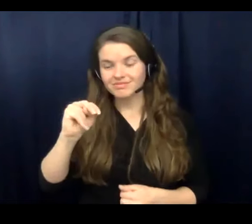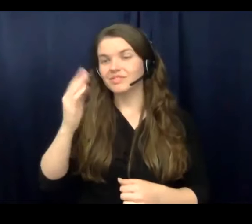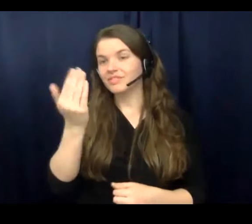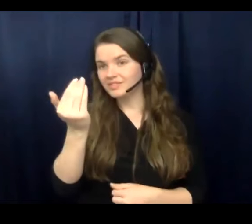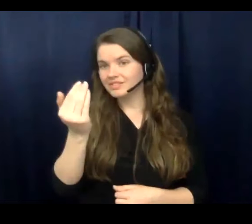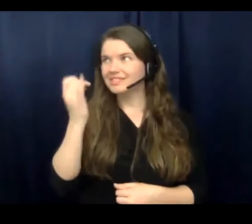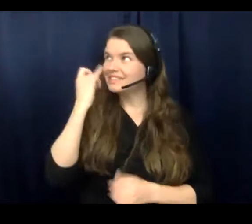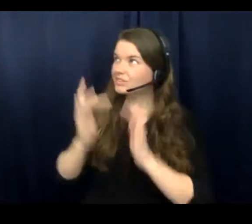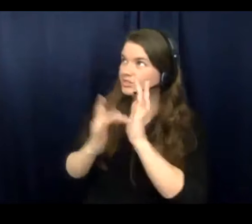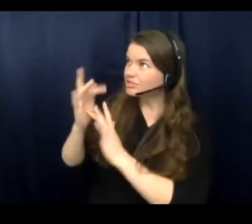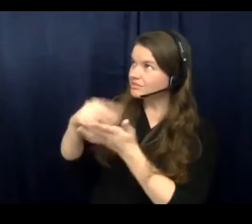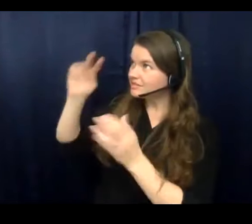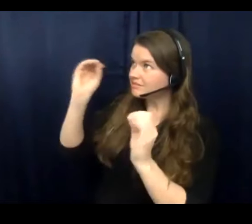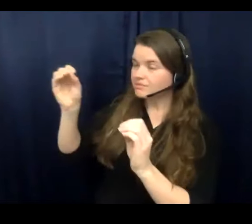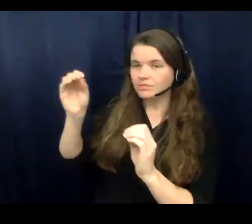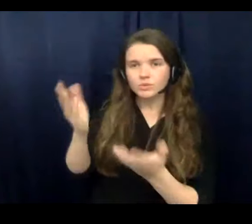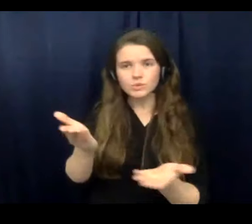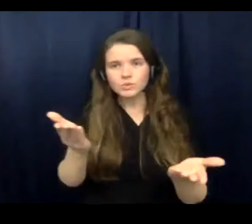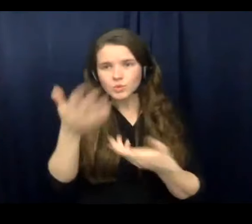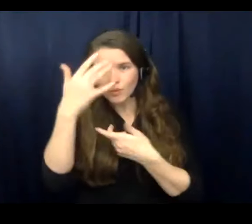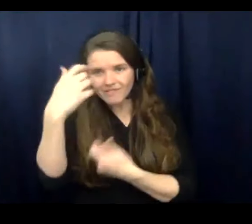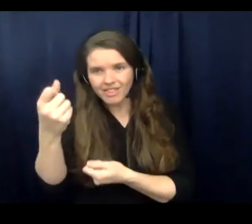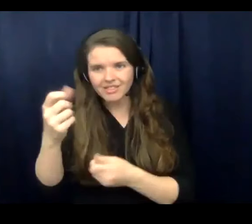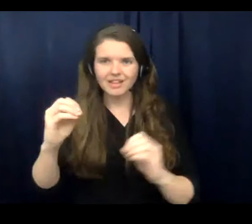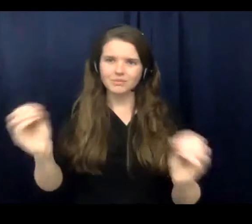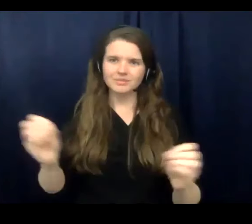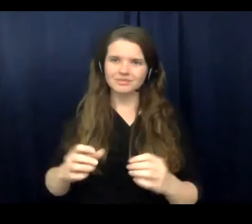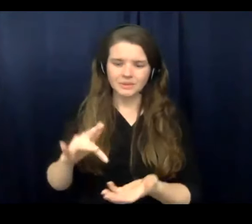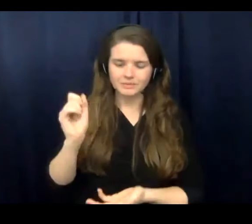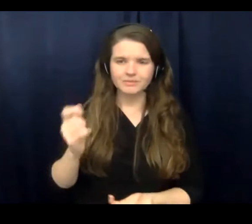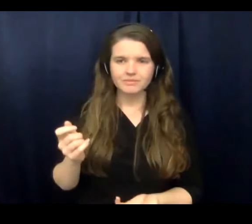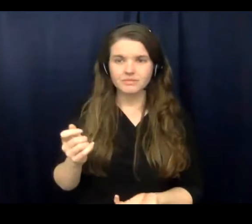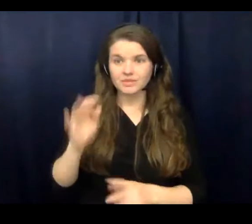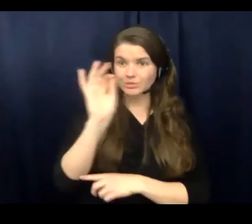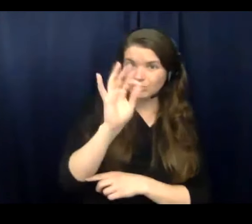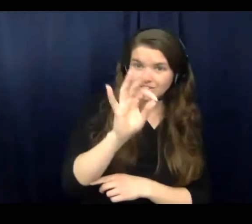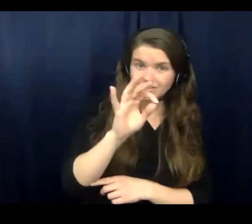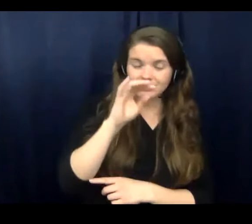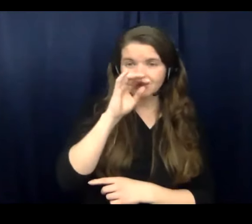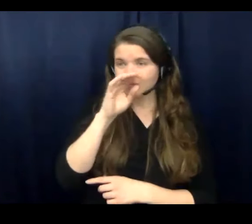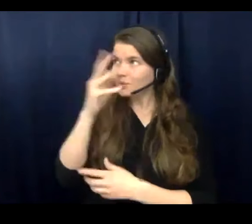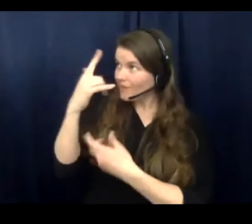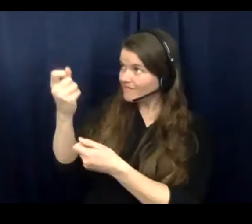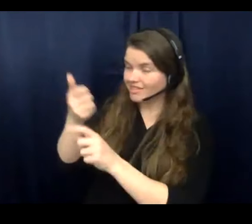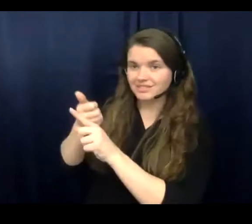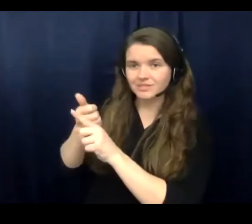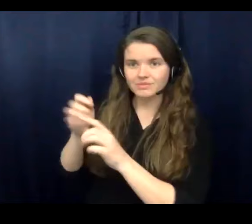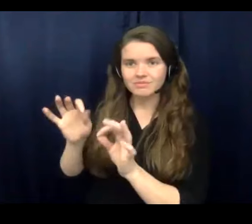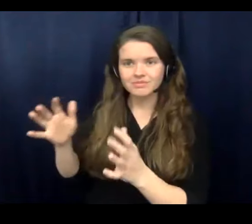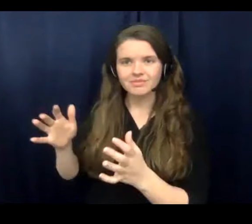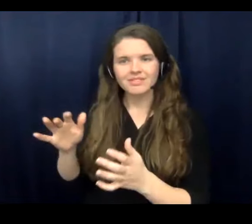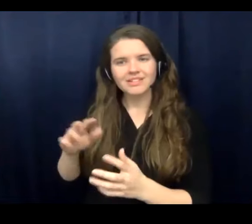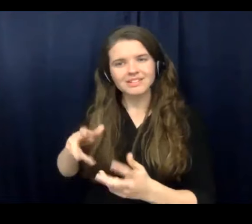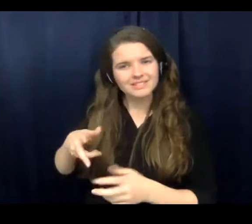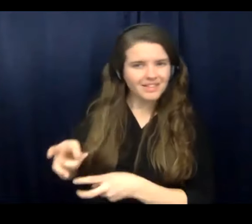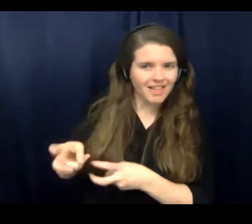been risen, your faith is empty. Not just the preaching, your faith itself. And that's the anchor of our souls.